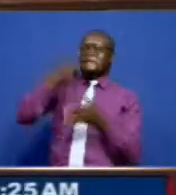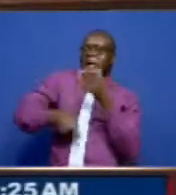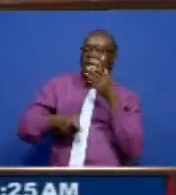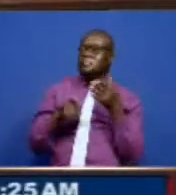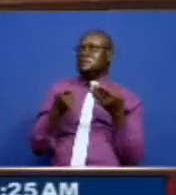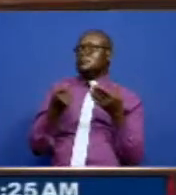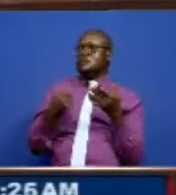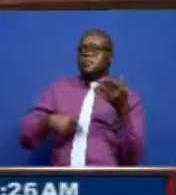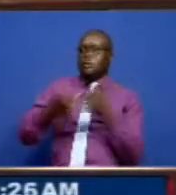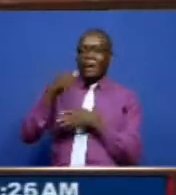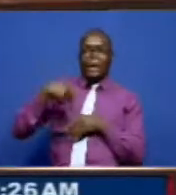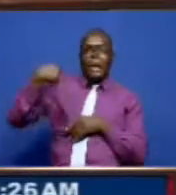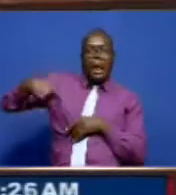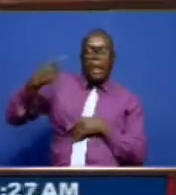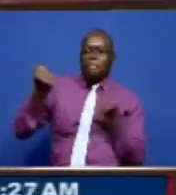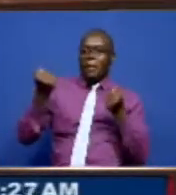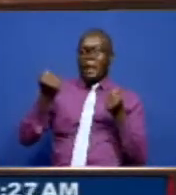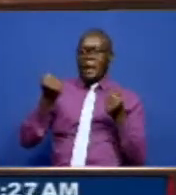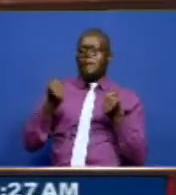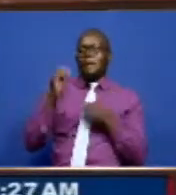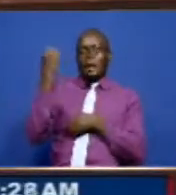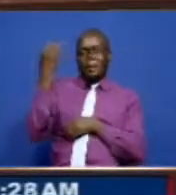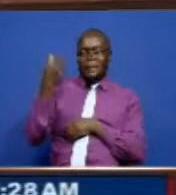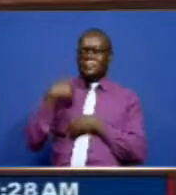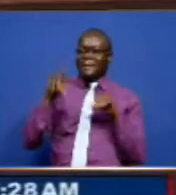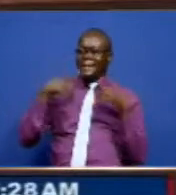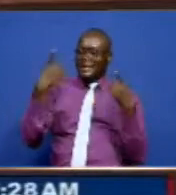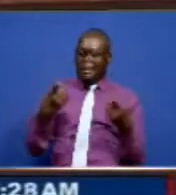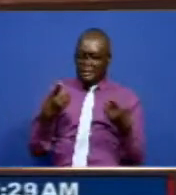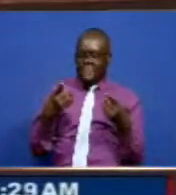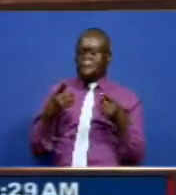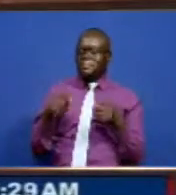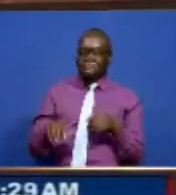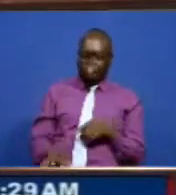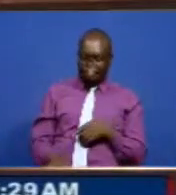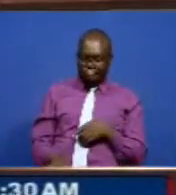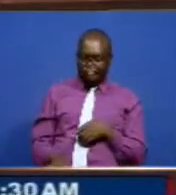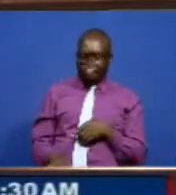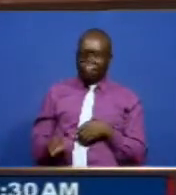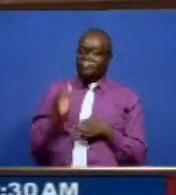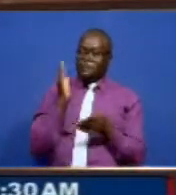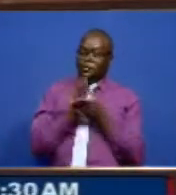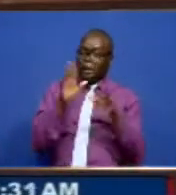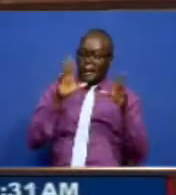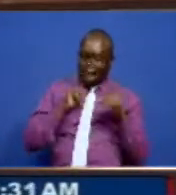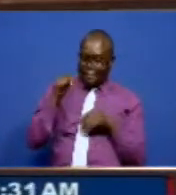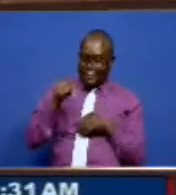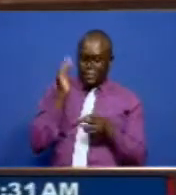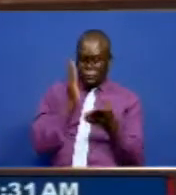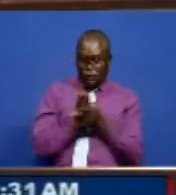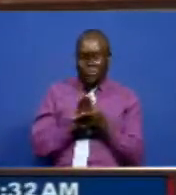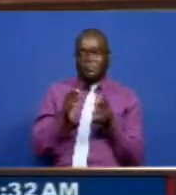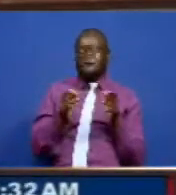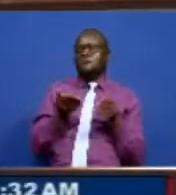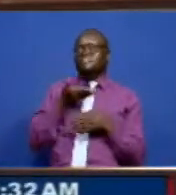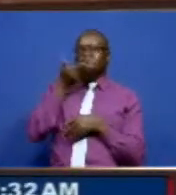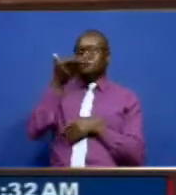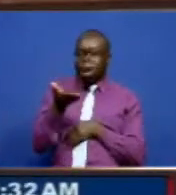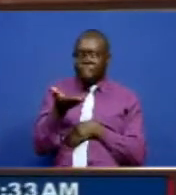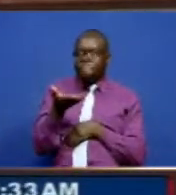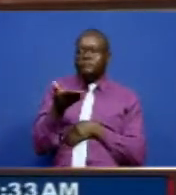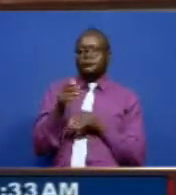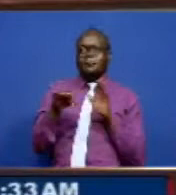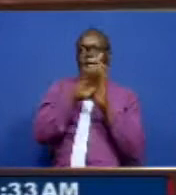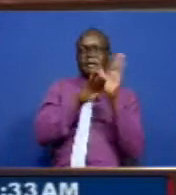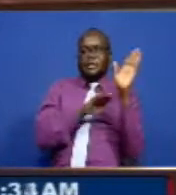county ambulance. The department admitted unequivocally that this allegation in response to a